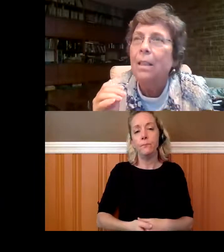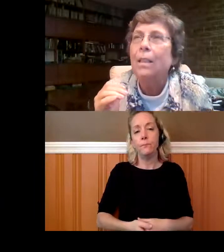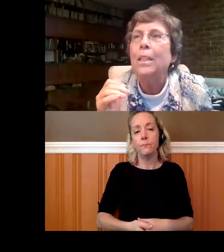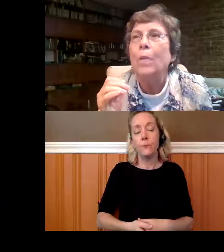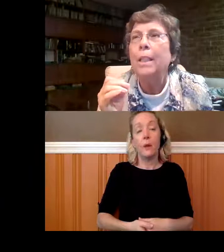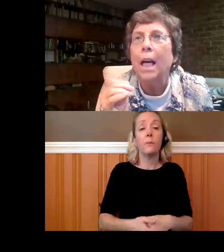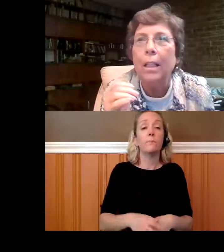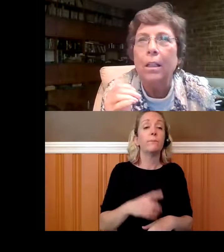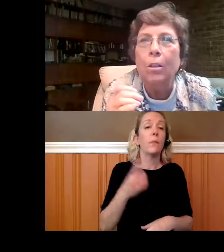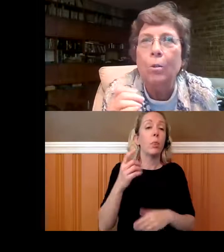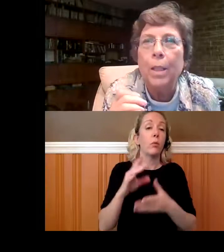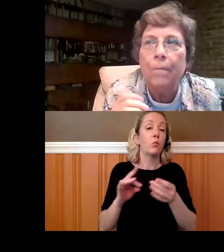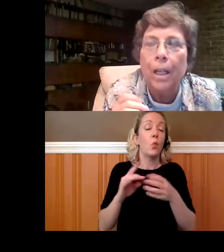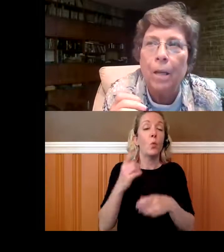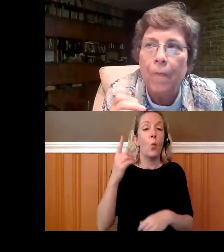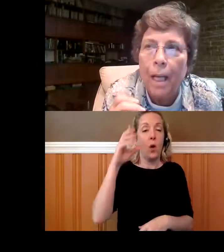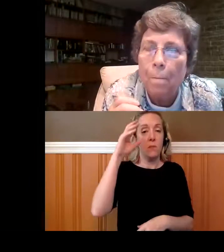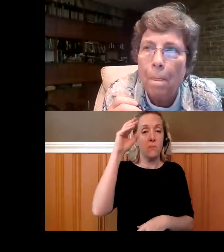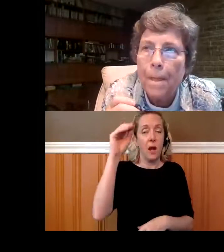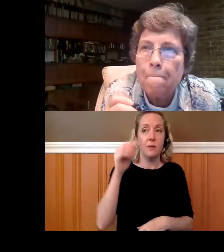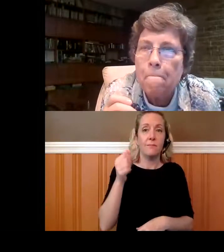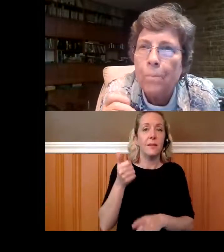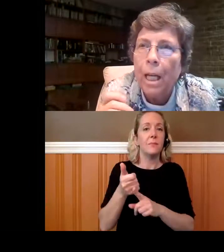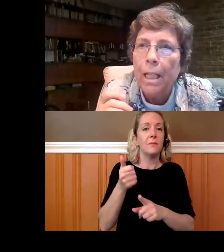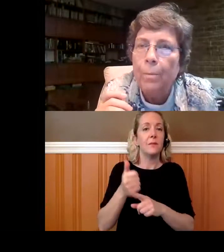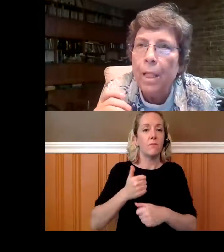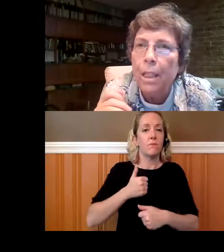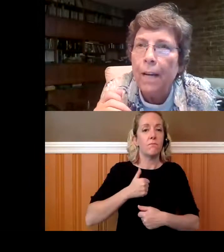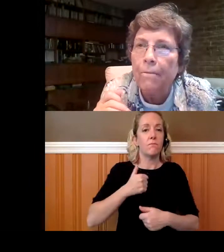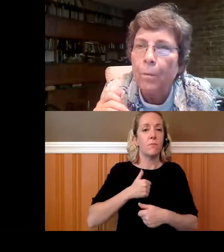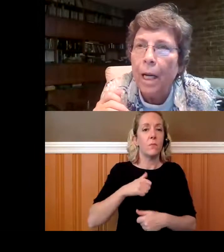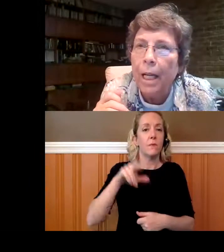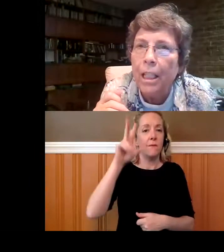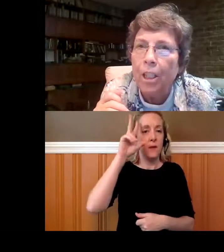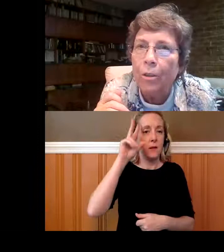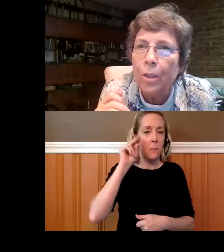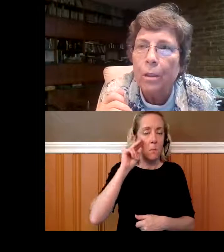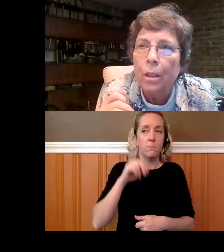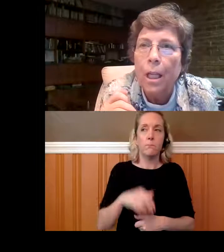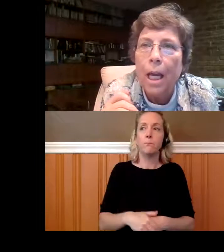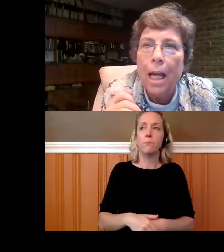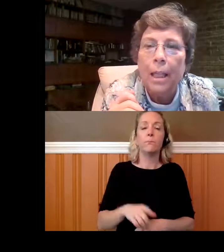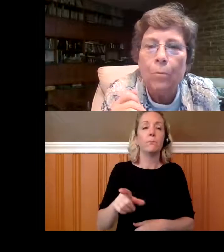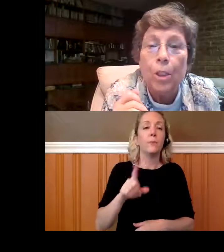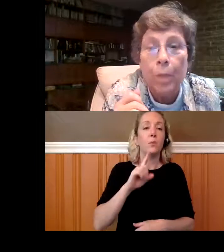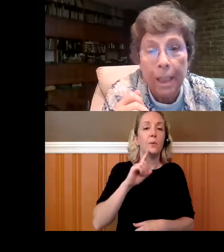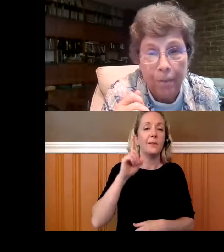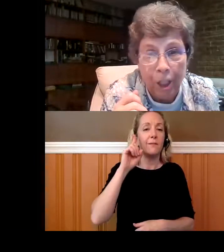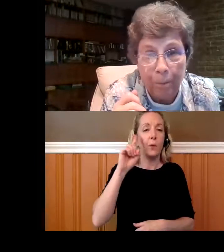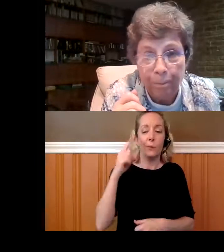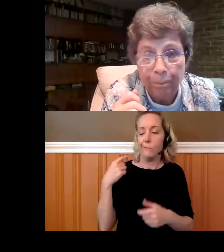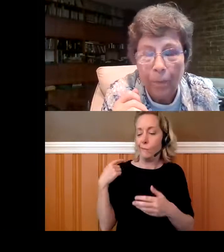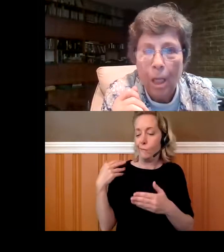vet, and he'd been deaf for about 8 years and then was losing his vision. So I